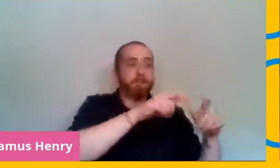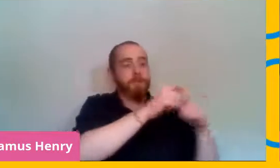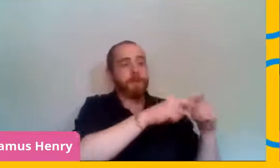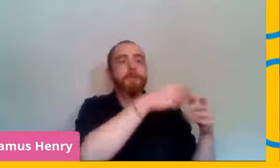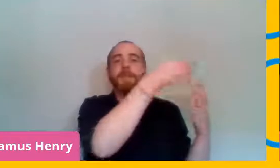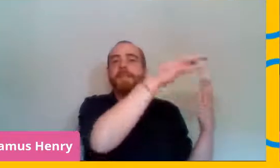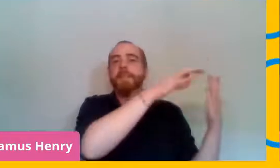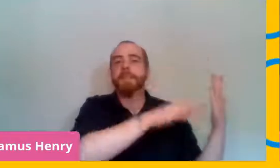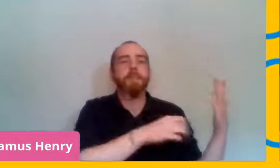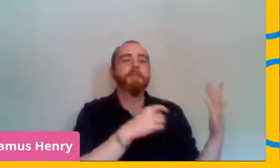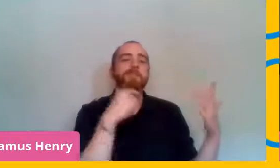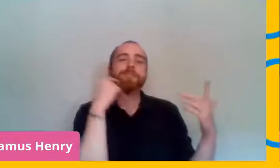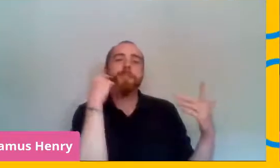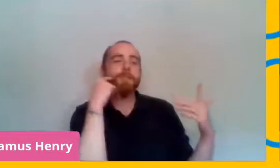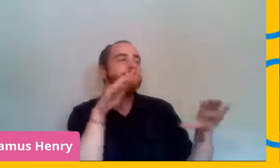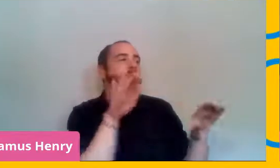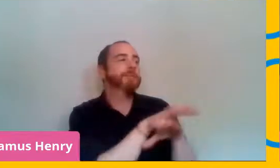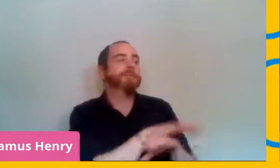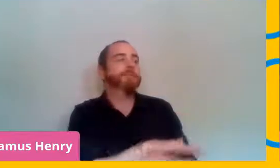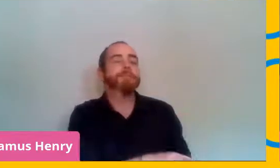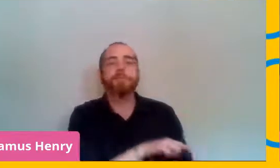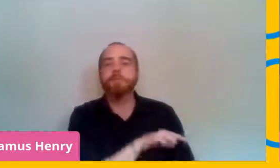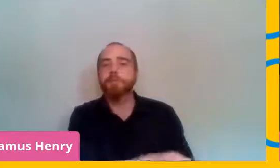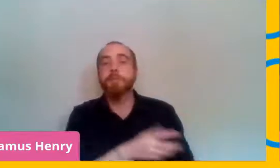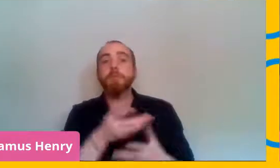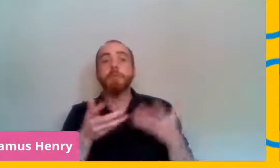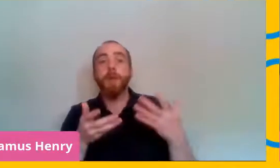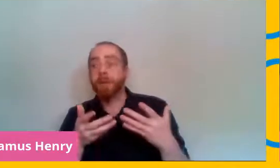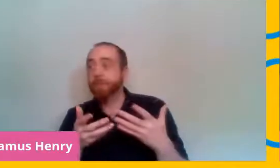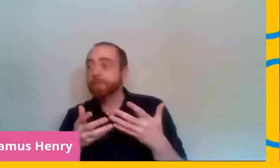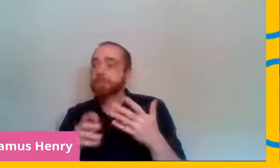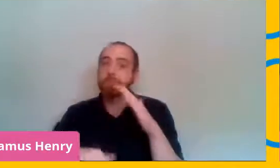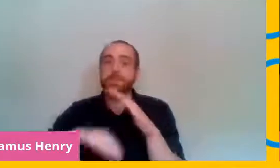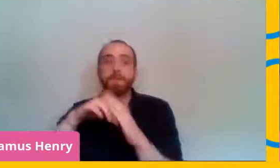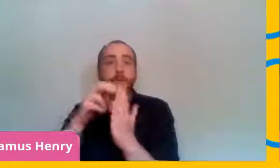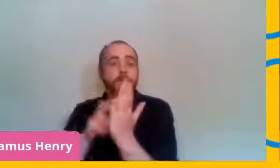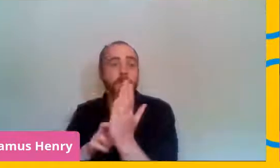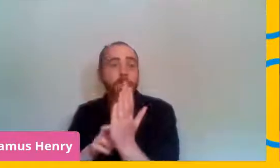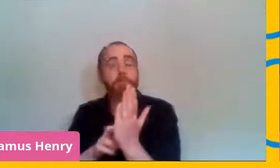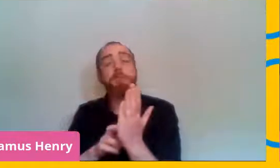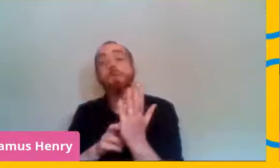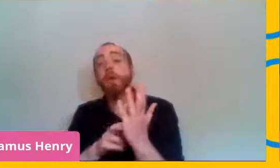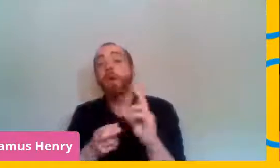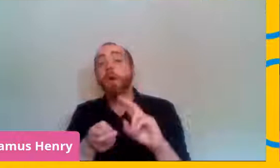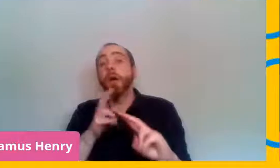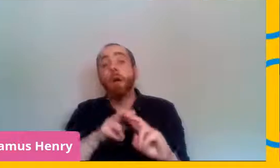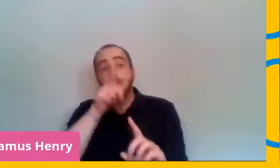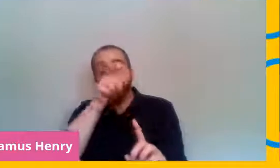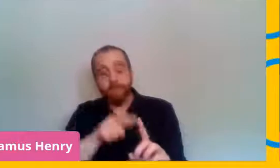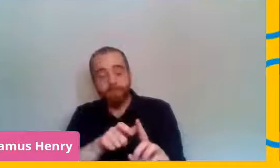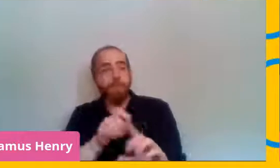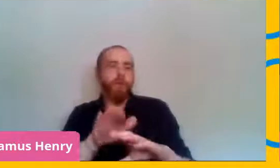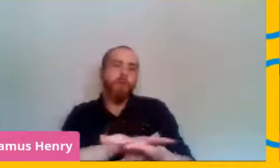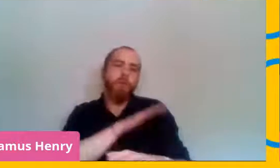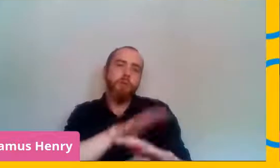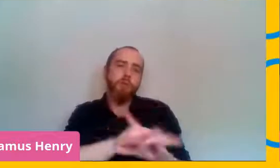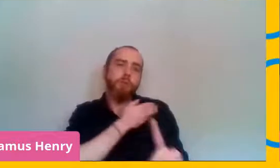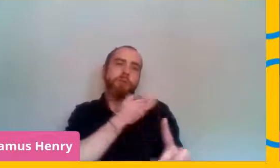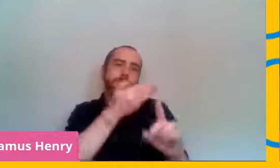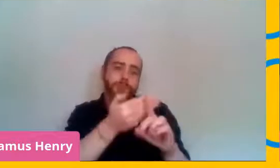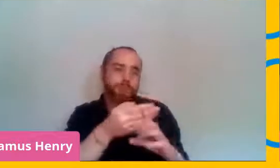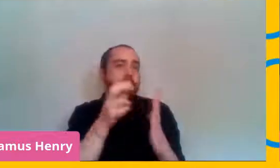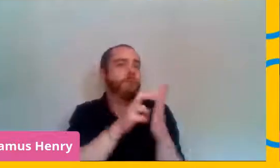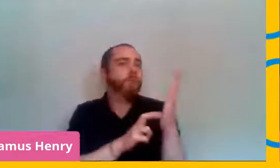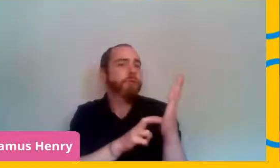secure posts. And that long-time casualized staff who were already in a precarious position